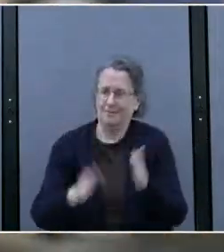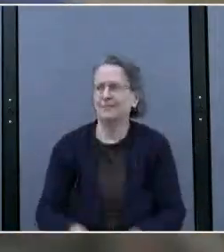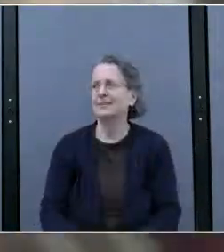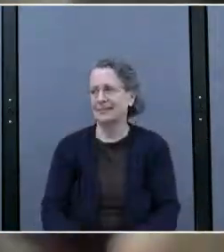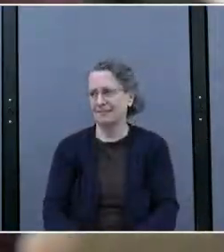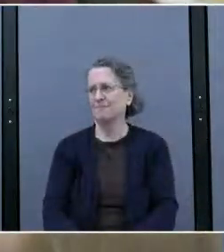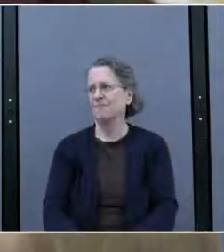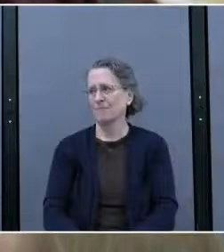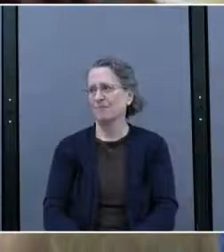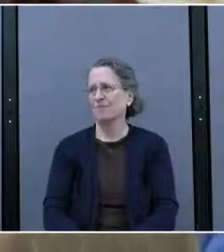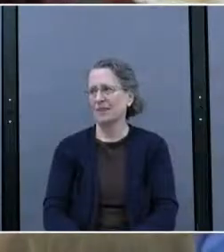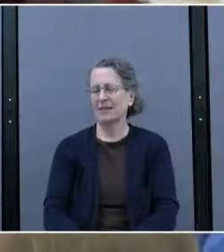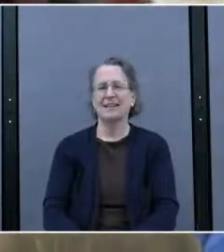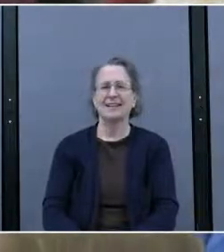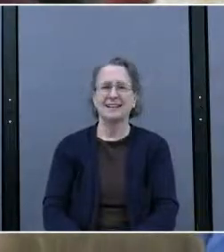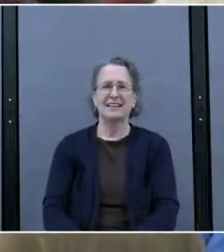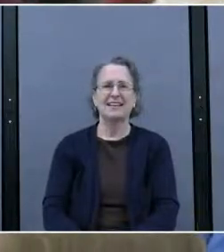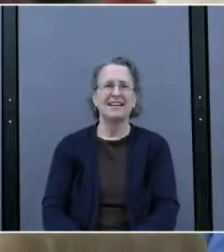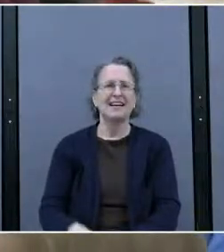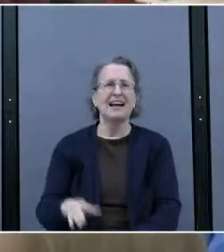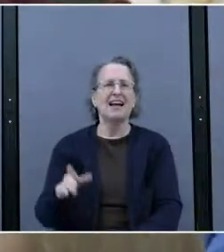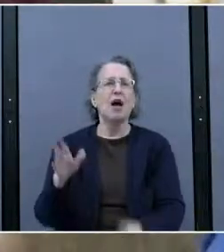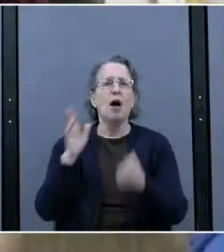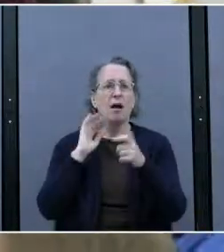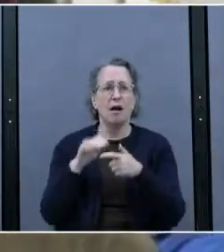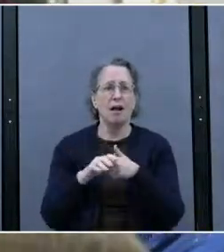Let the record show there was a smattering of applause.